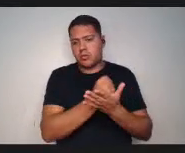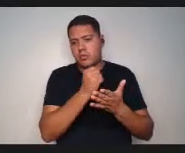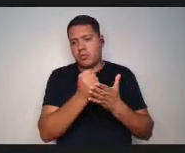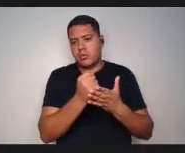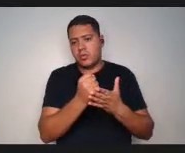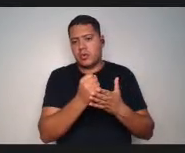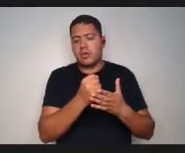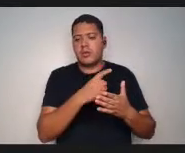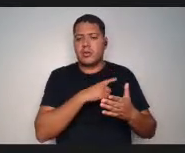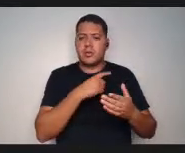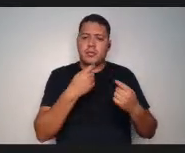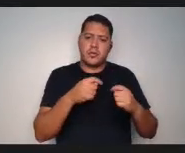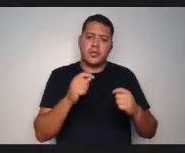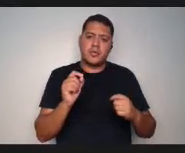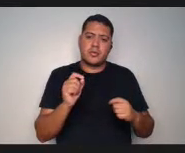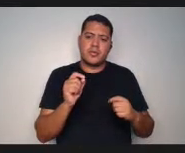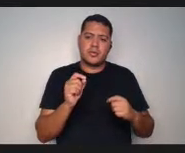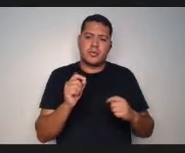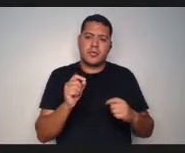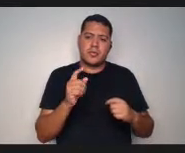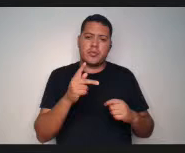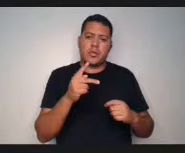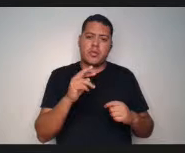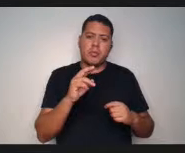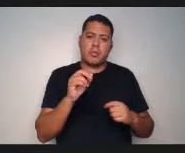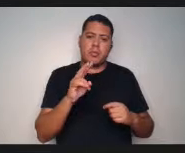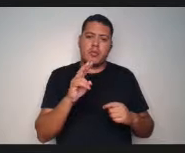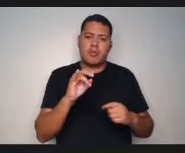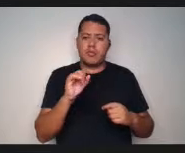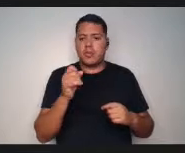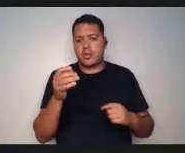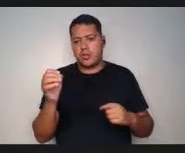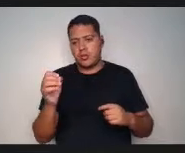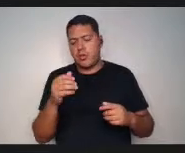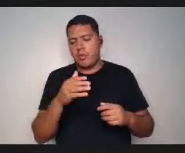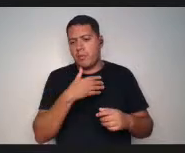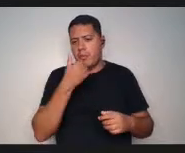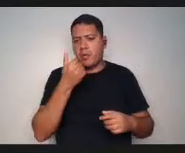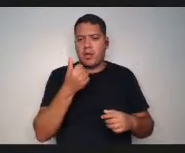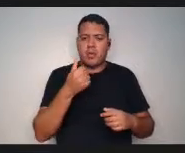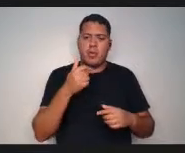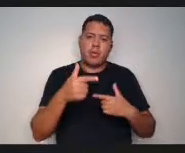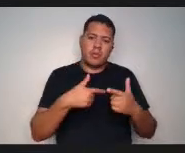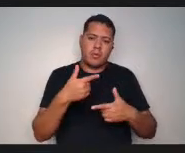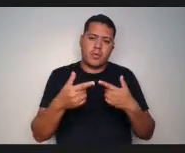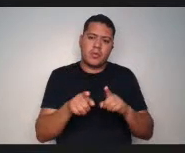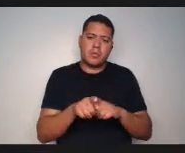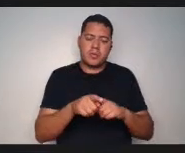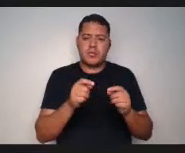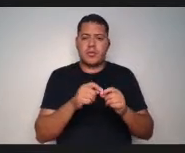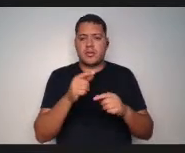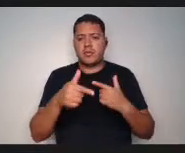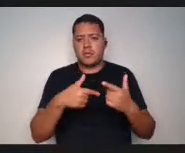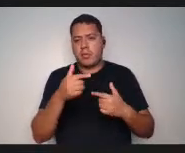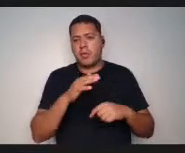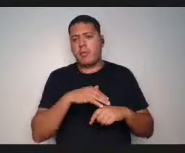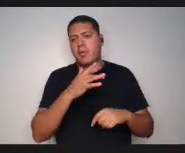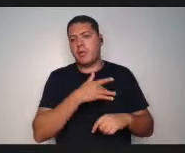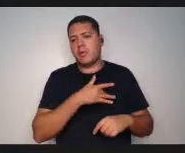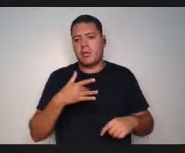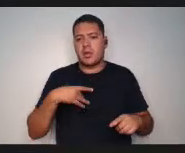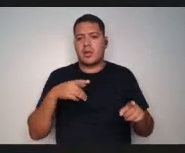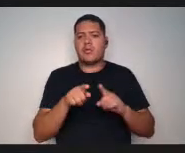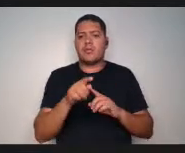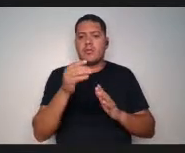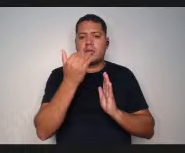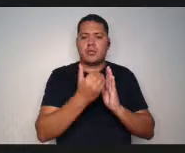healthier also tend to reduce work stresses and the effects of COVID-19. And I'll show you some examples of how labor